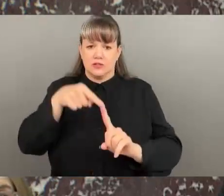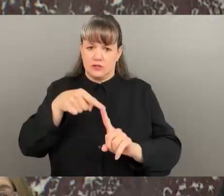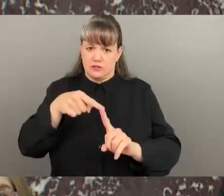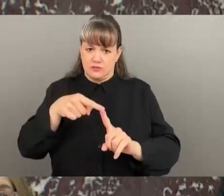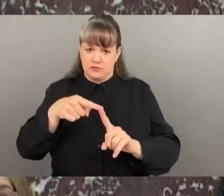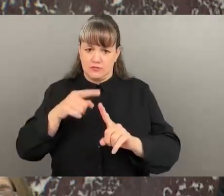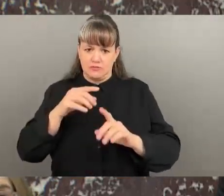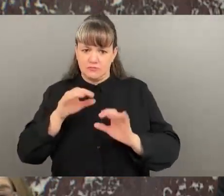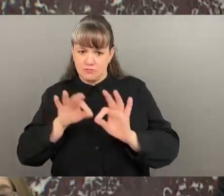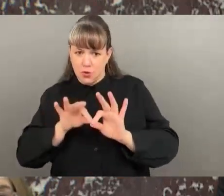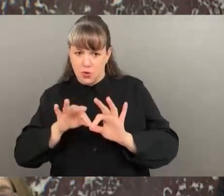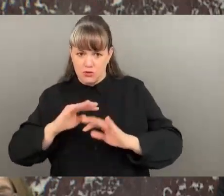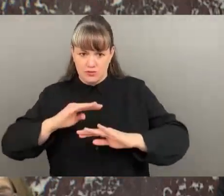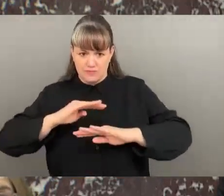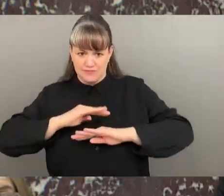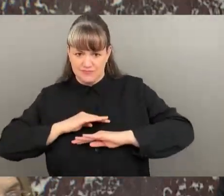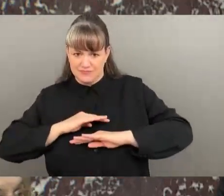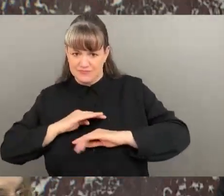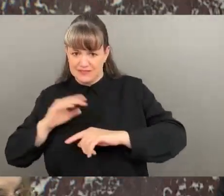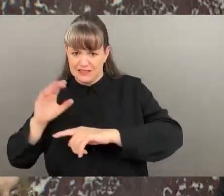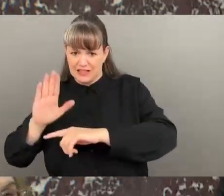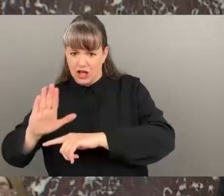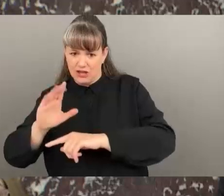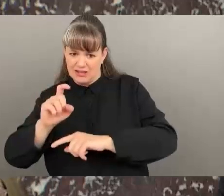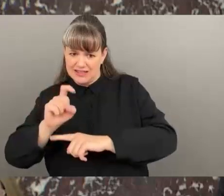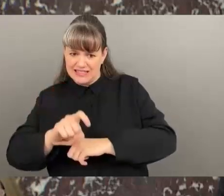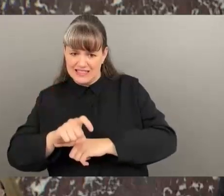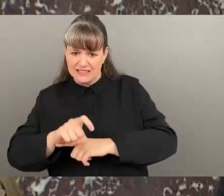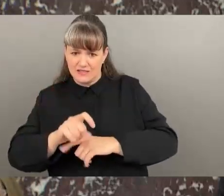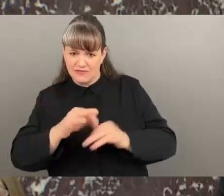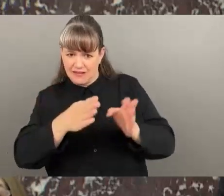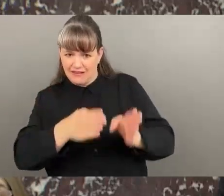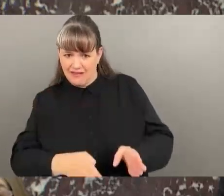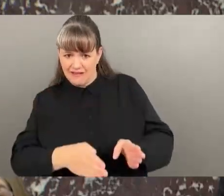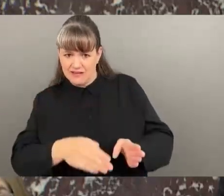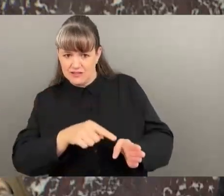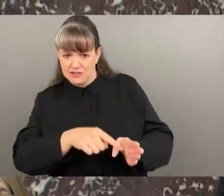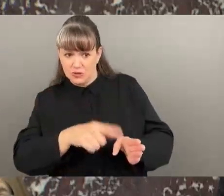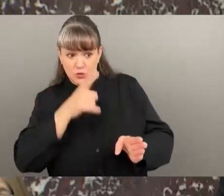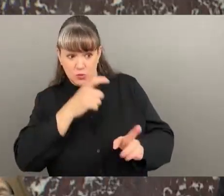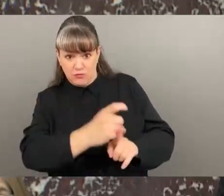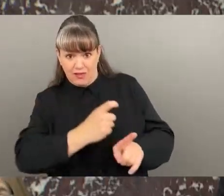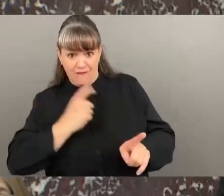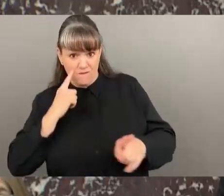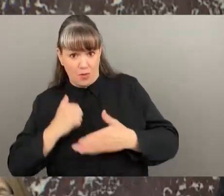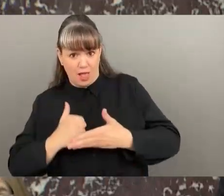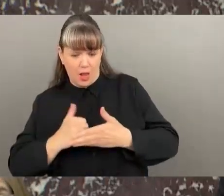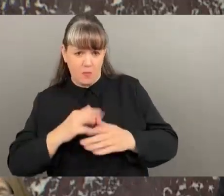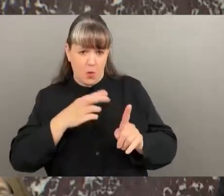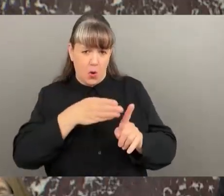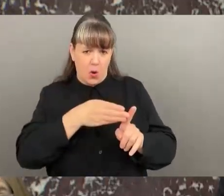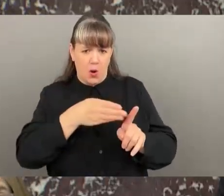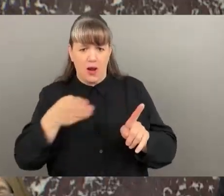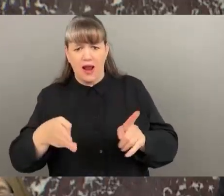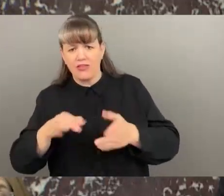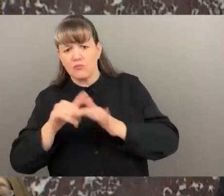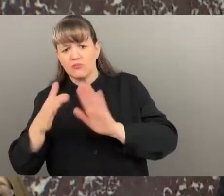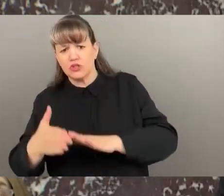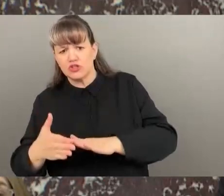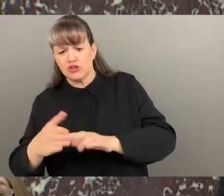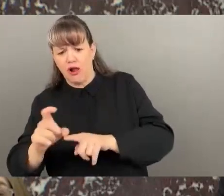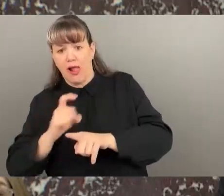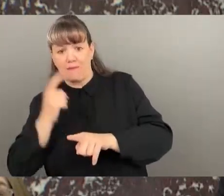the police for help, or someone who is calling the police on their behalf. It's not always a police response, as you correctly